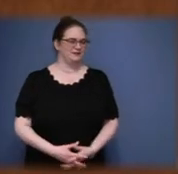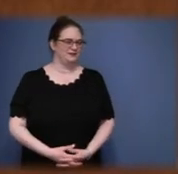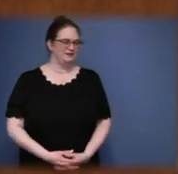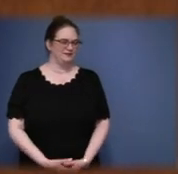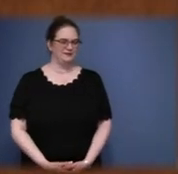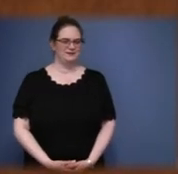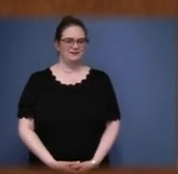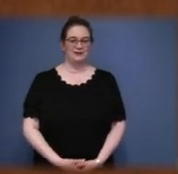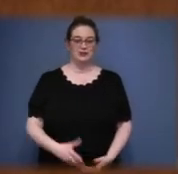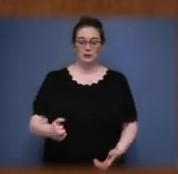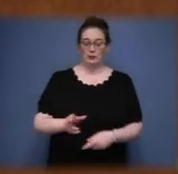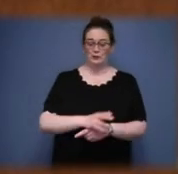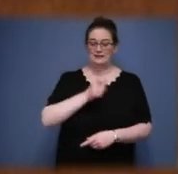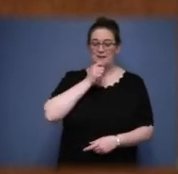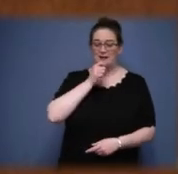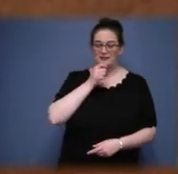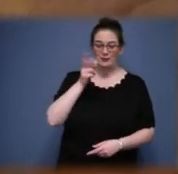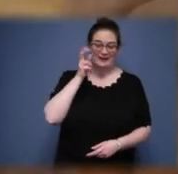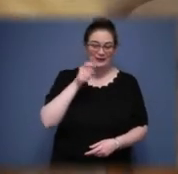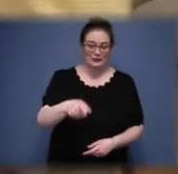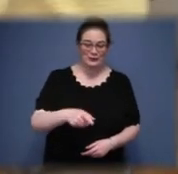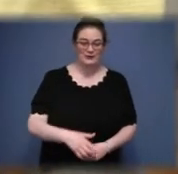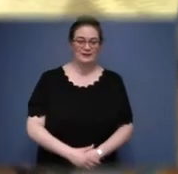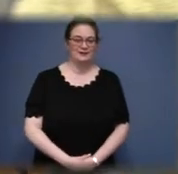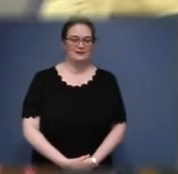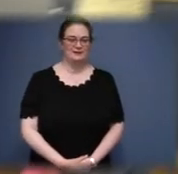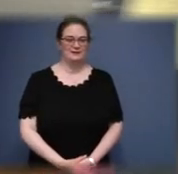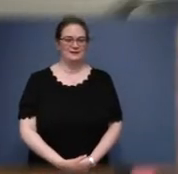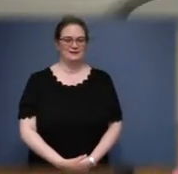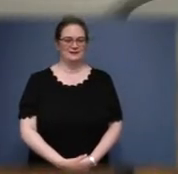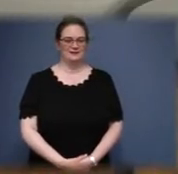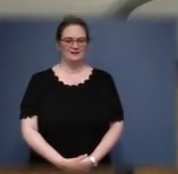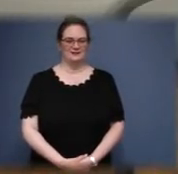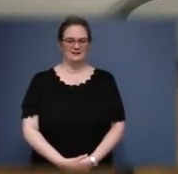Can you, do you want to use the microphone just so we can hear you?